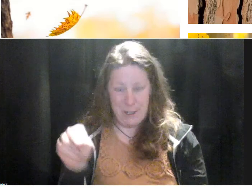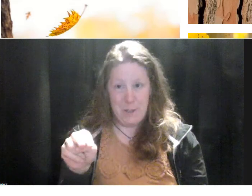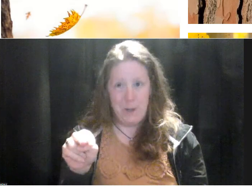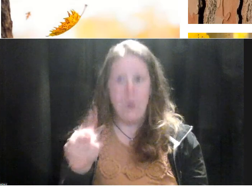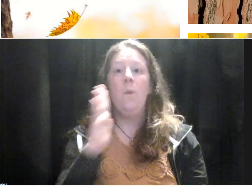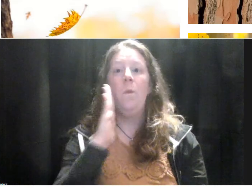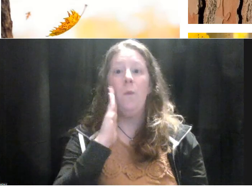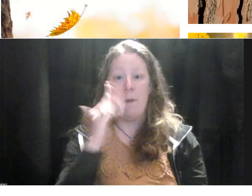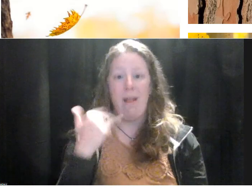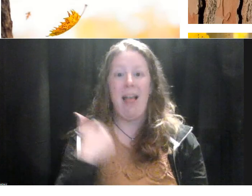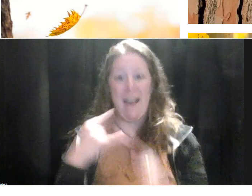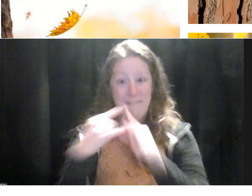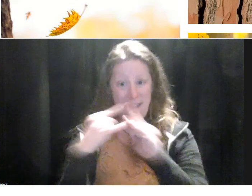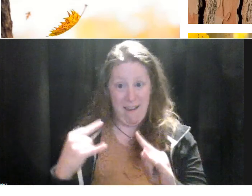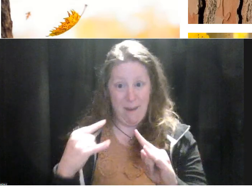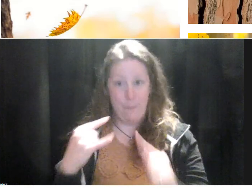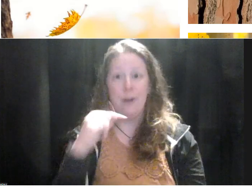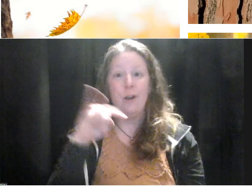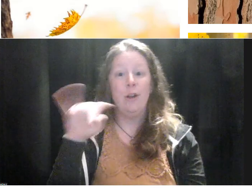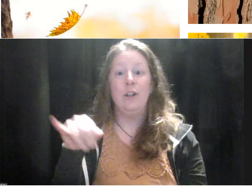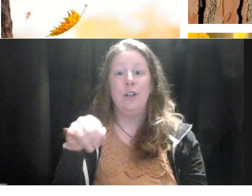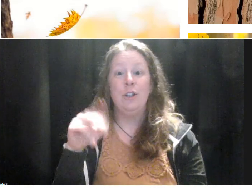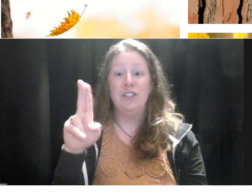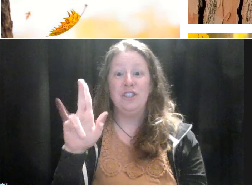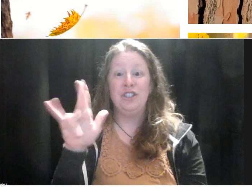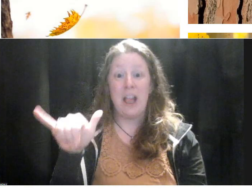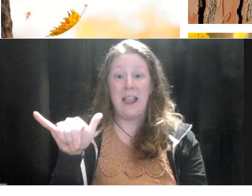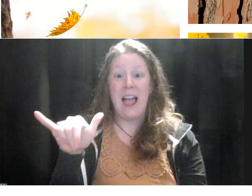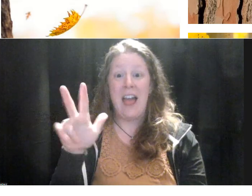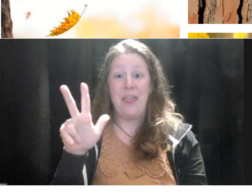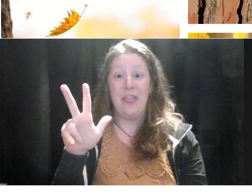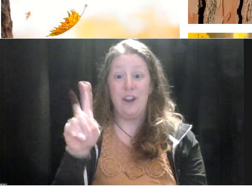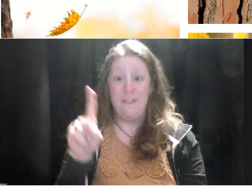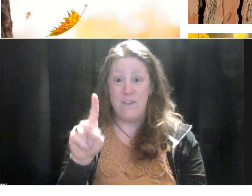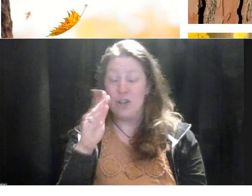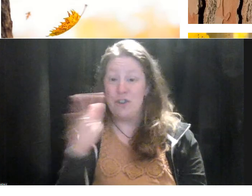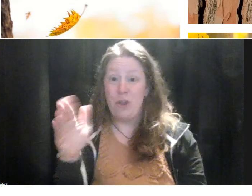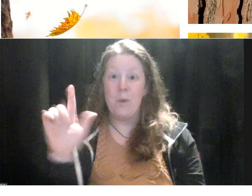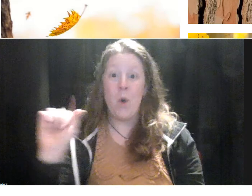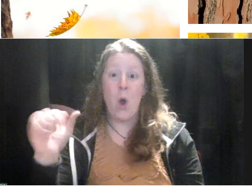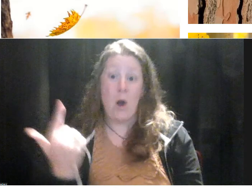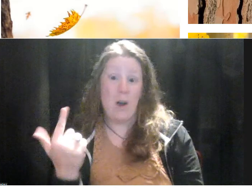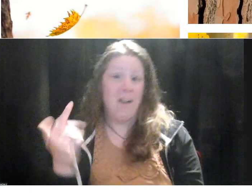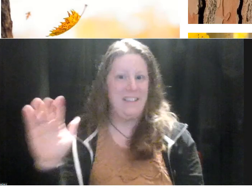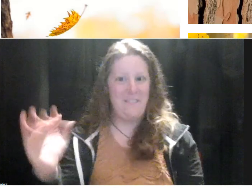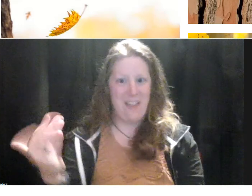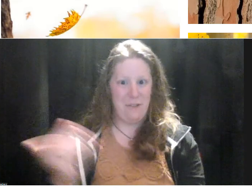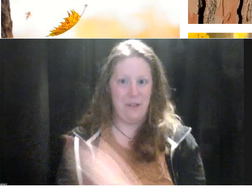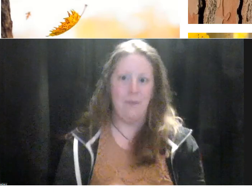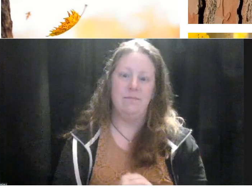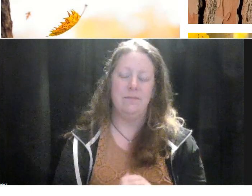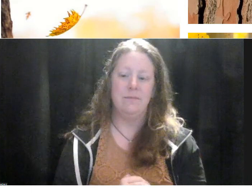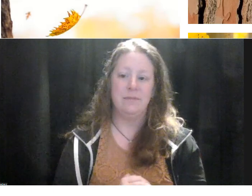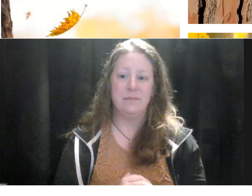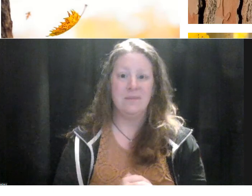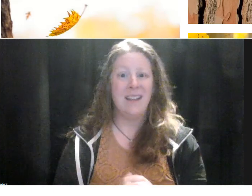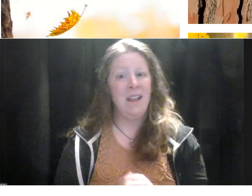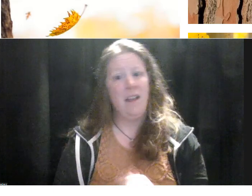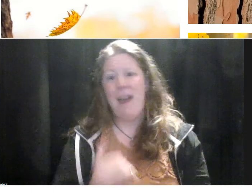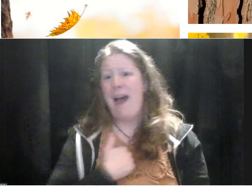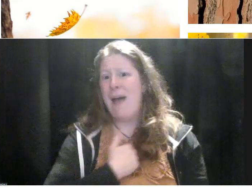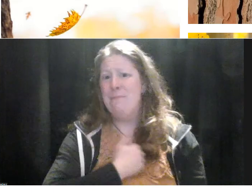for 2022, we will have camp July 31st through August 5th.